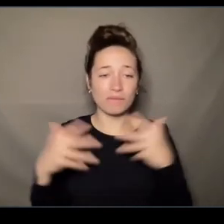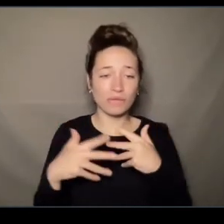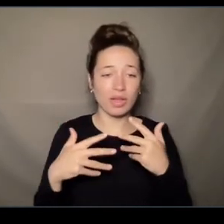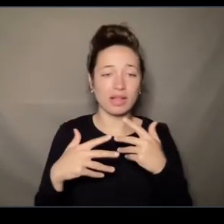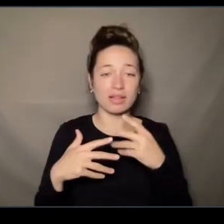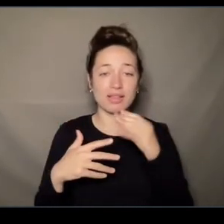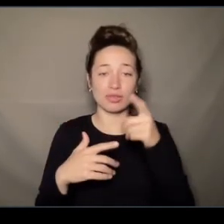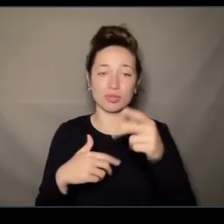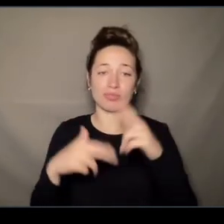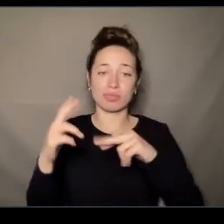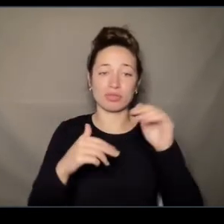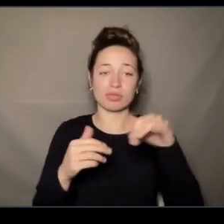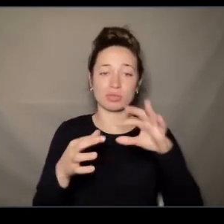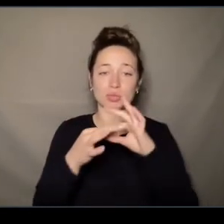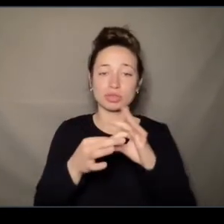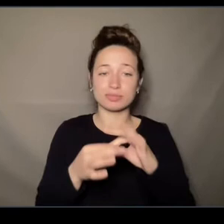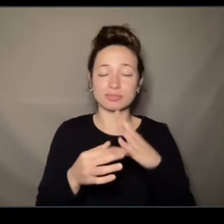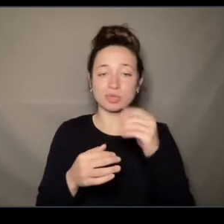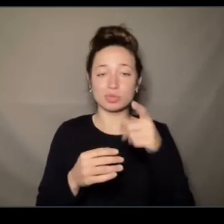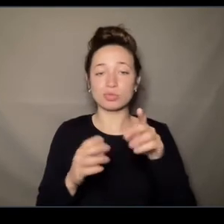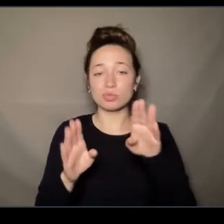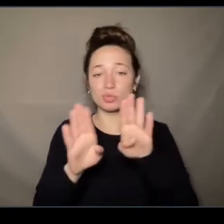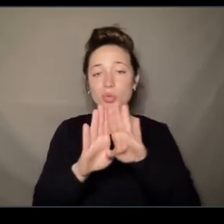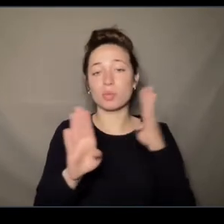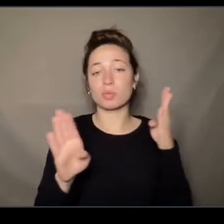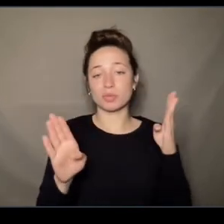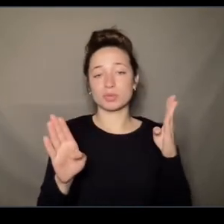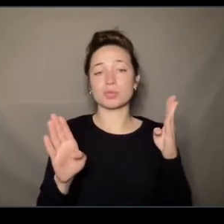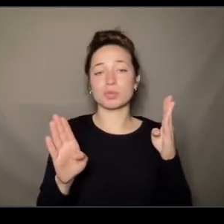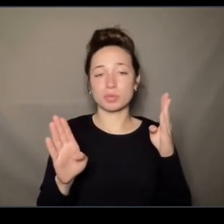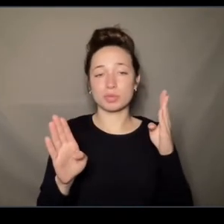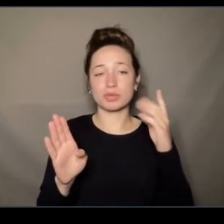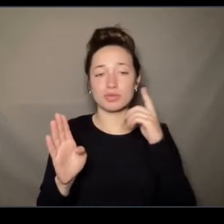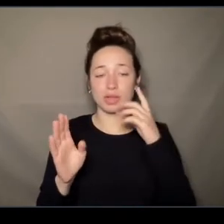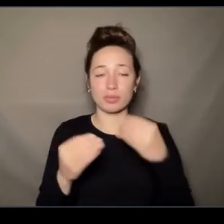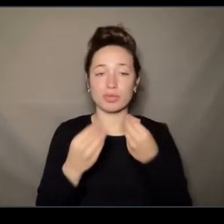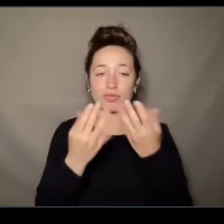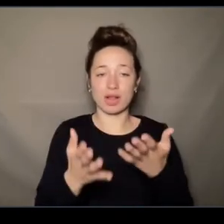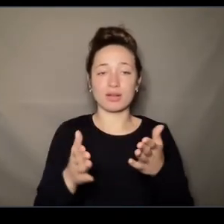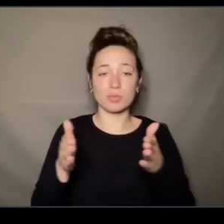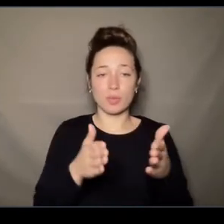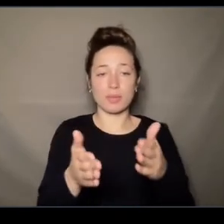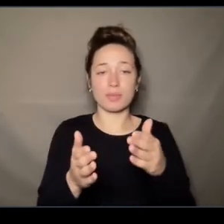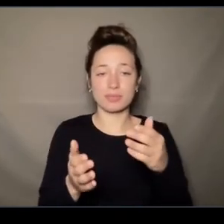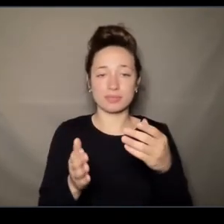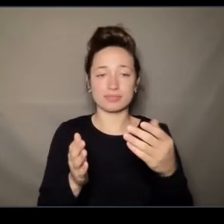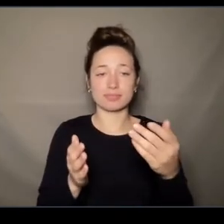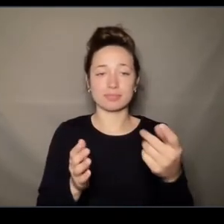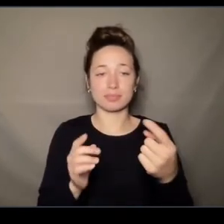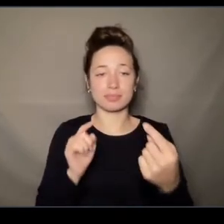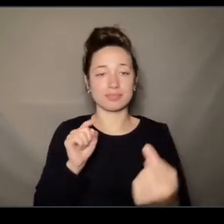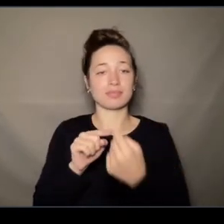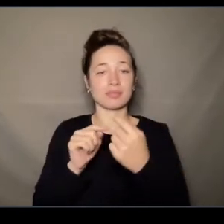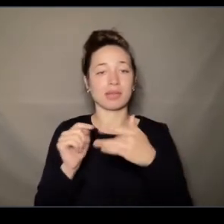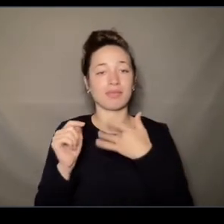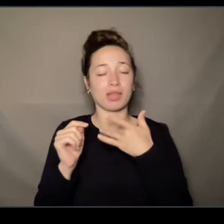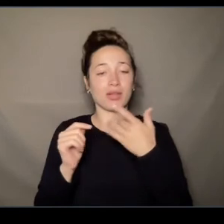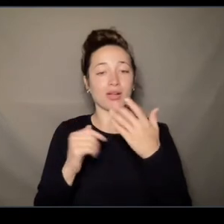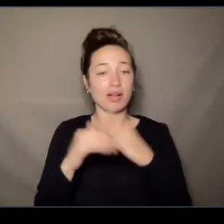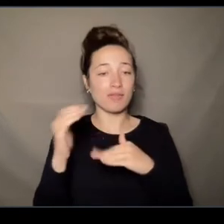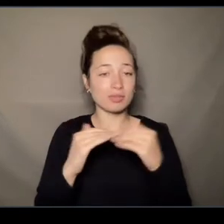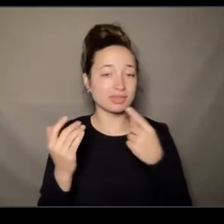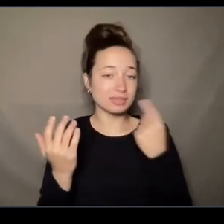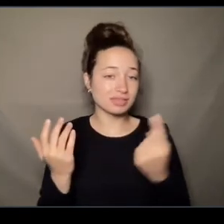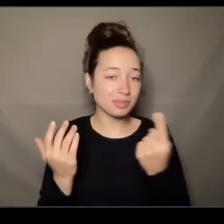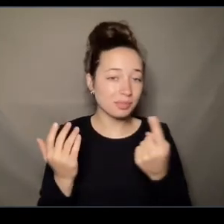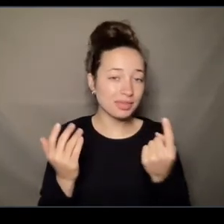afraid, you've built those relationships, so you've opened a door and provided a roadmap for them to be able to maybe